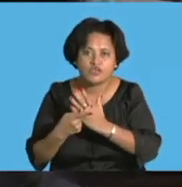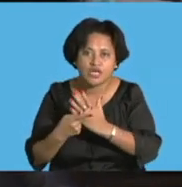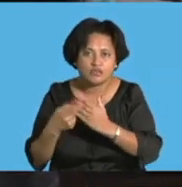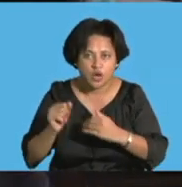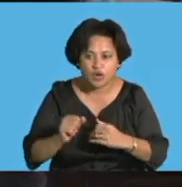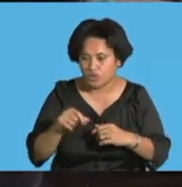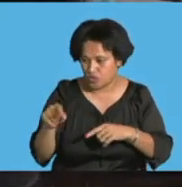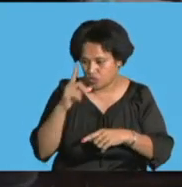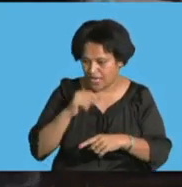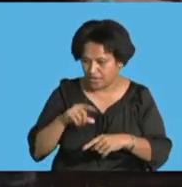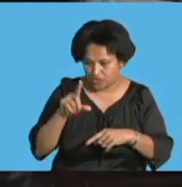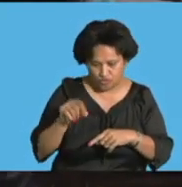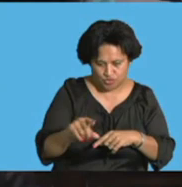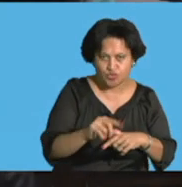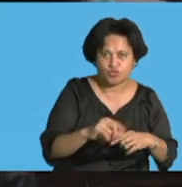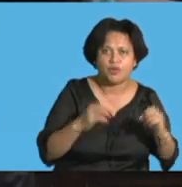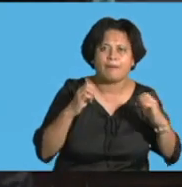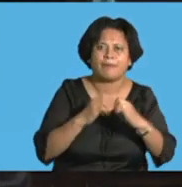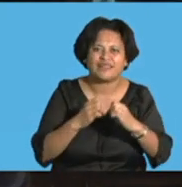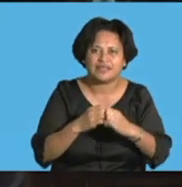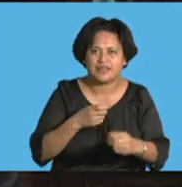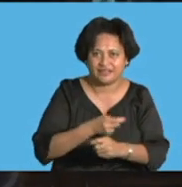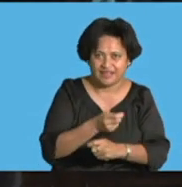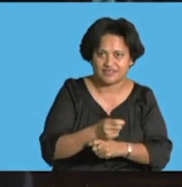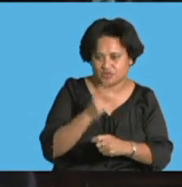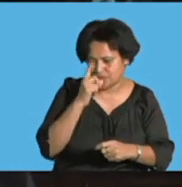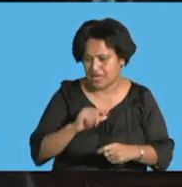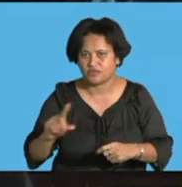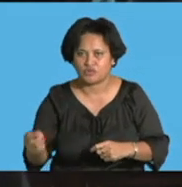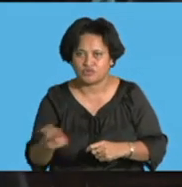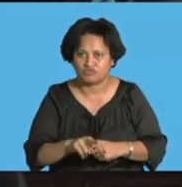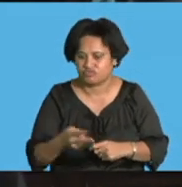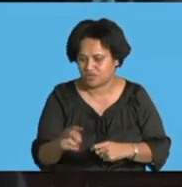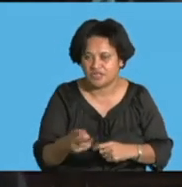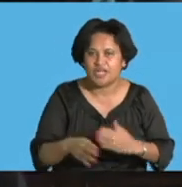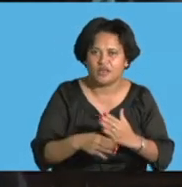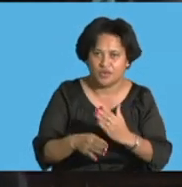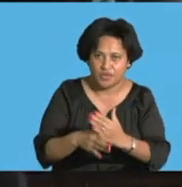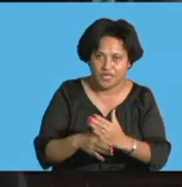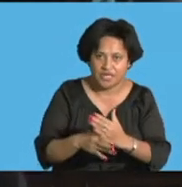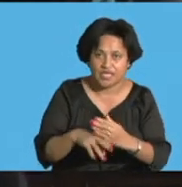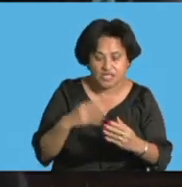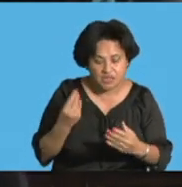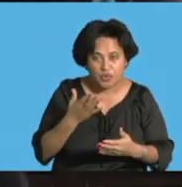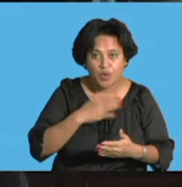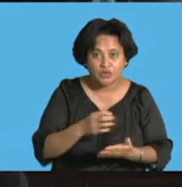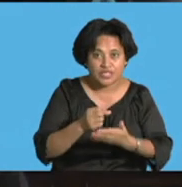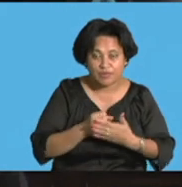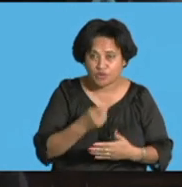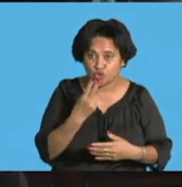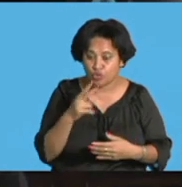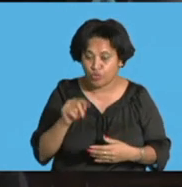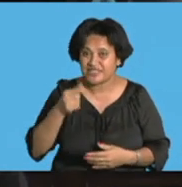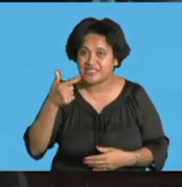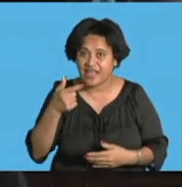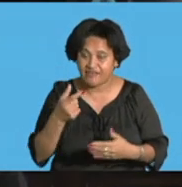Mr. Speaker, sir, the Fijian economy is projected to maintain a 2.7% growth in 2019,